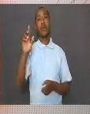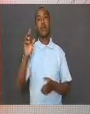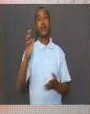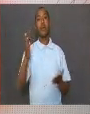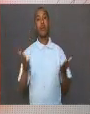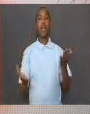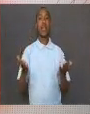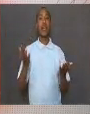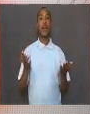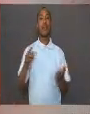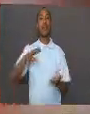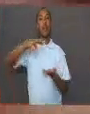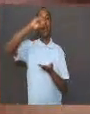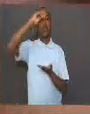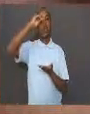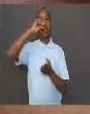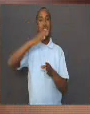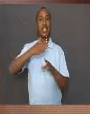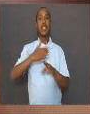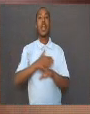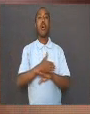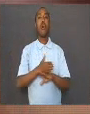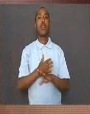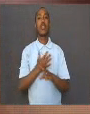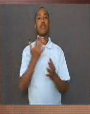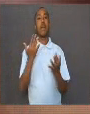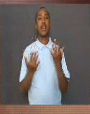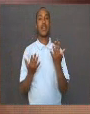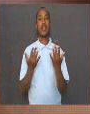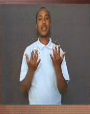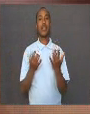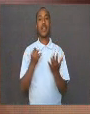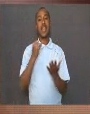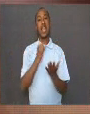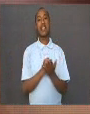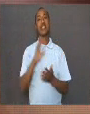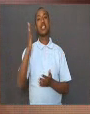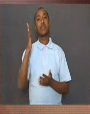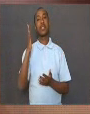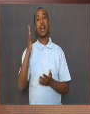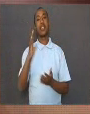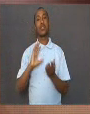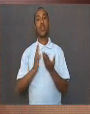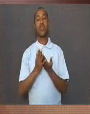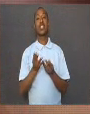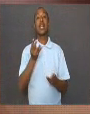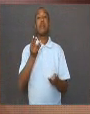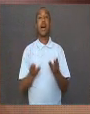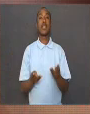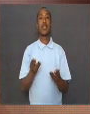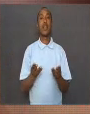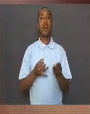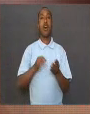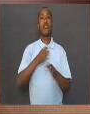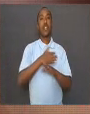You might have thought of a log being burnt. It seems as though